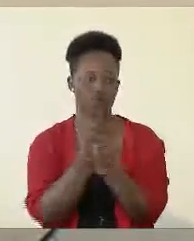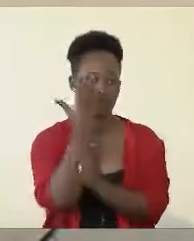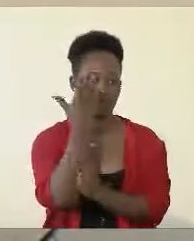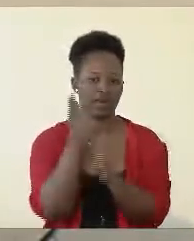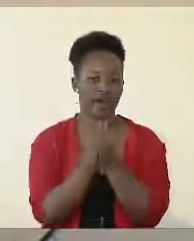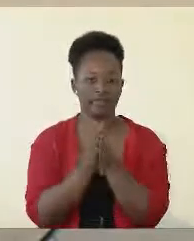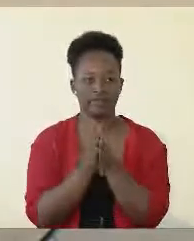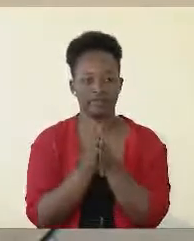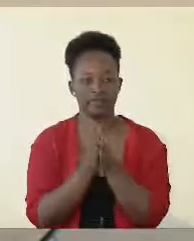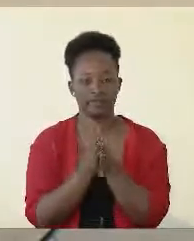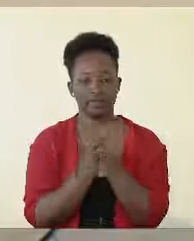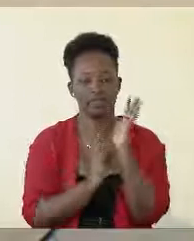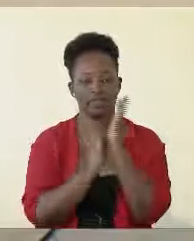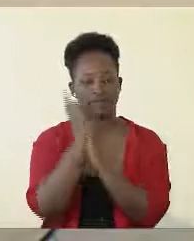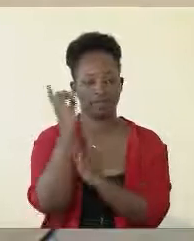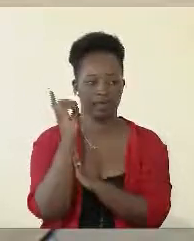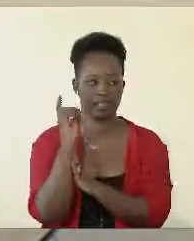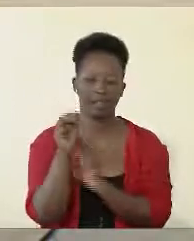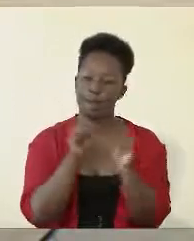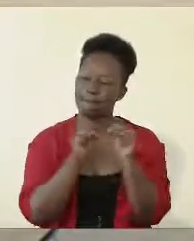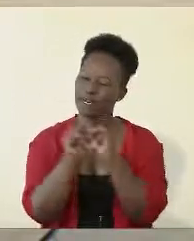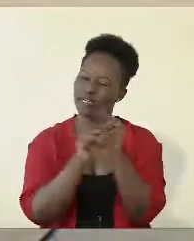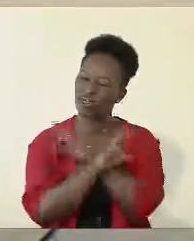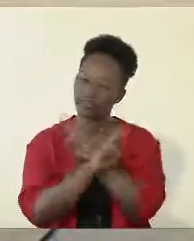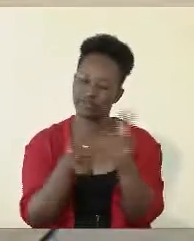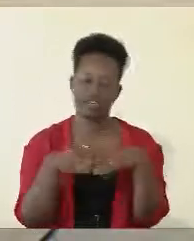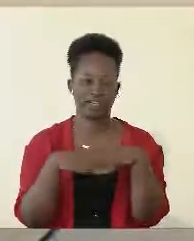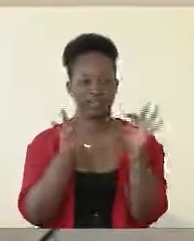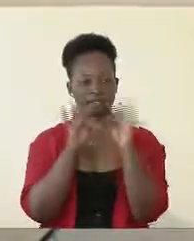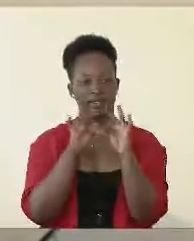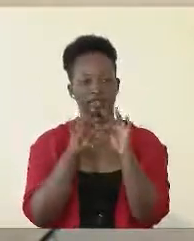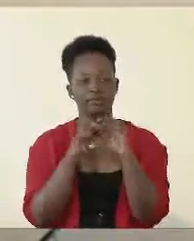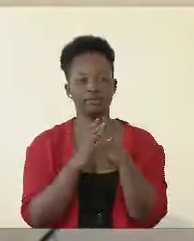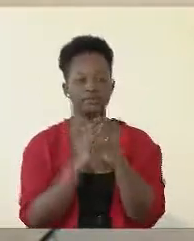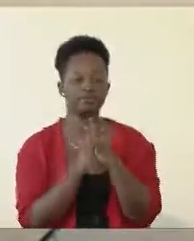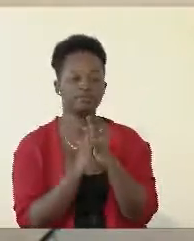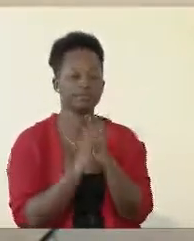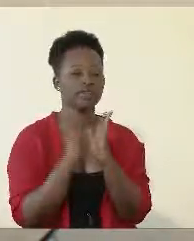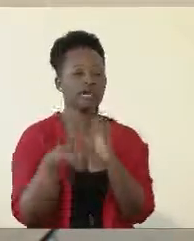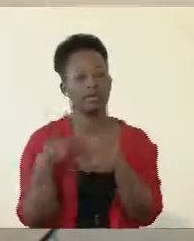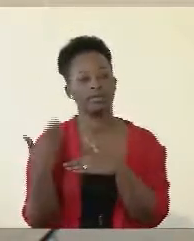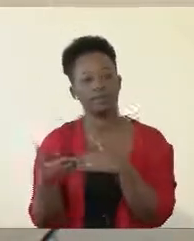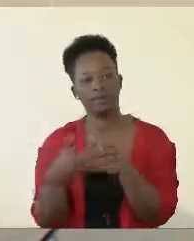and development. So management is very important. It's very important. Then